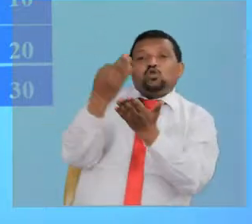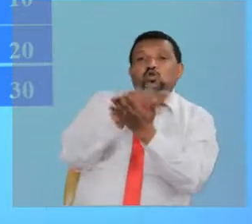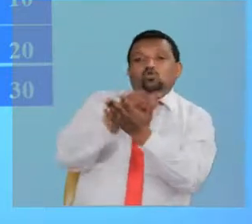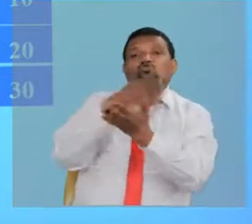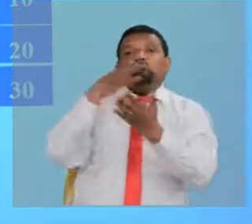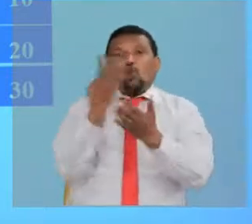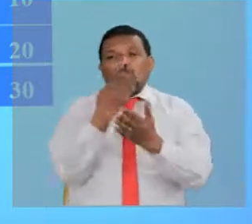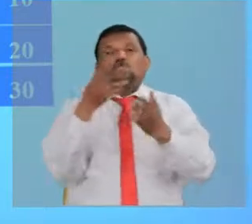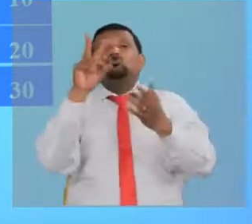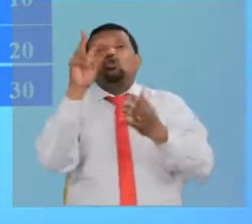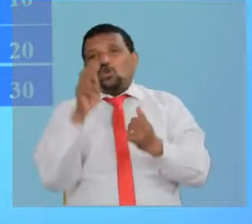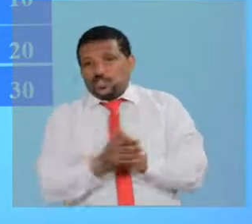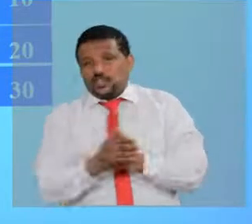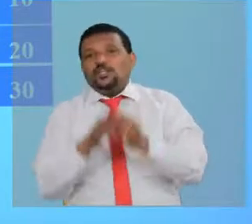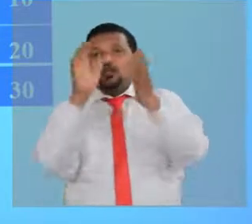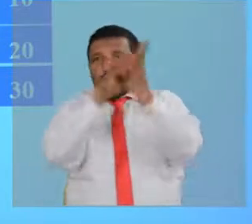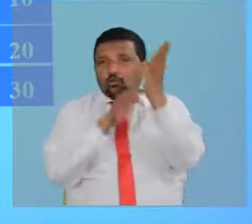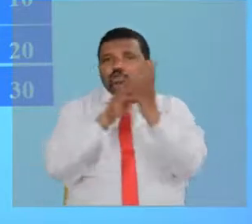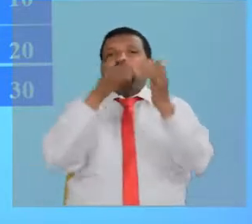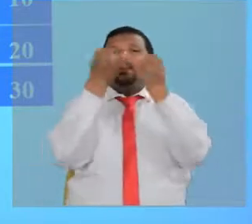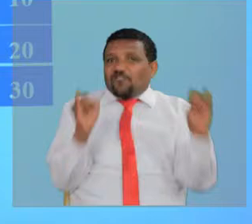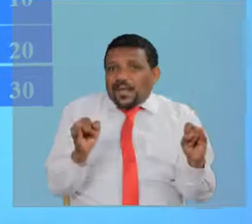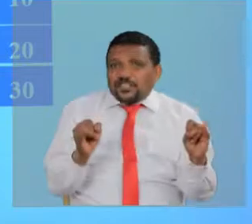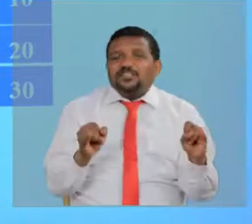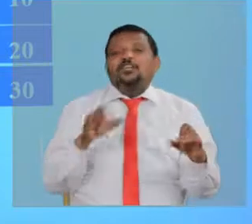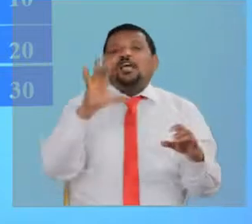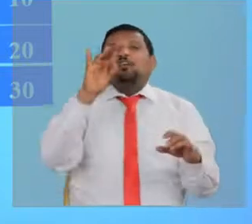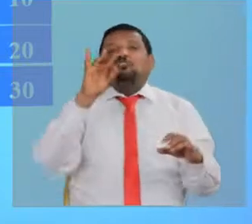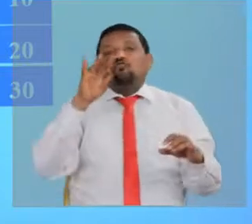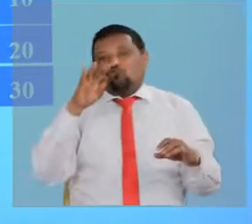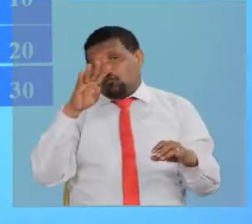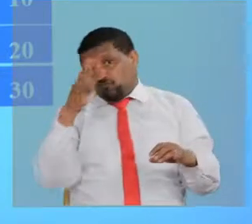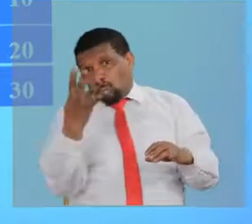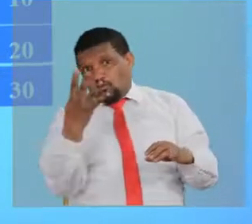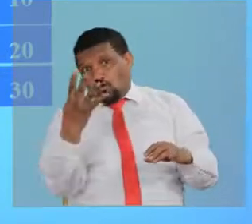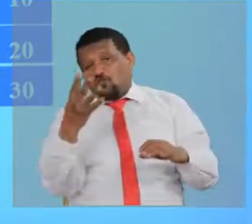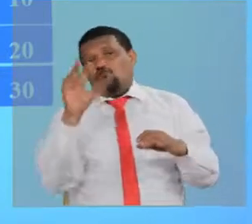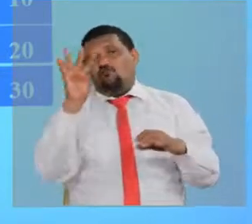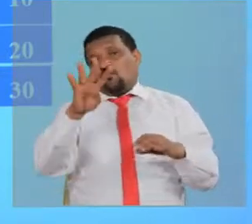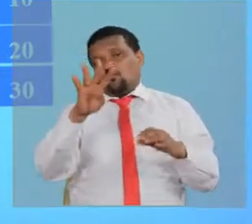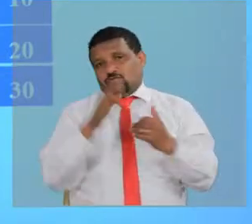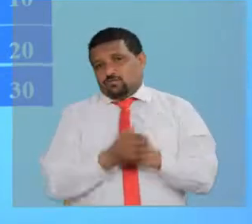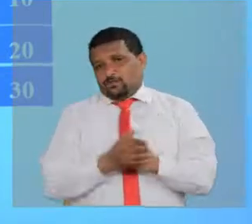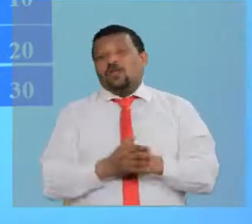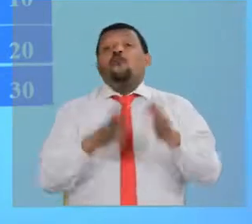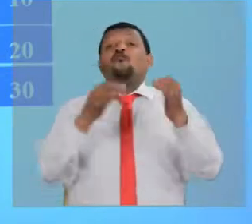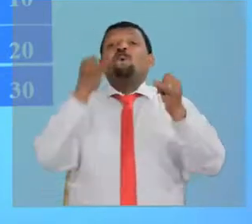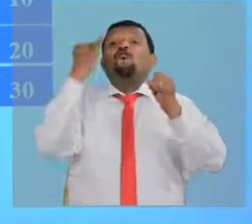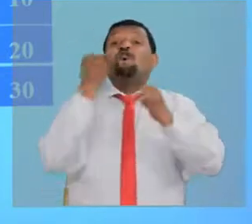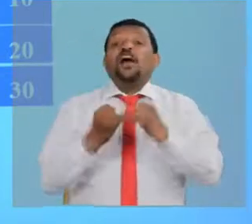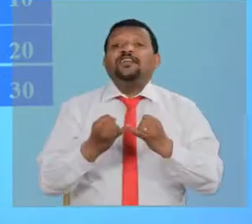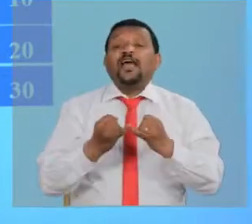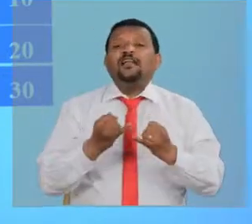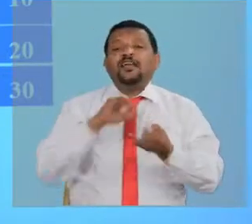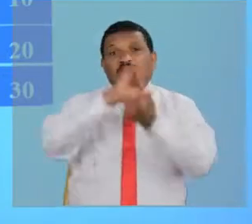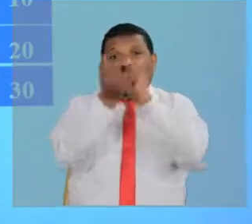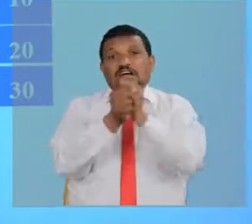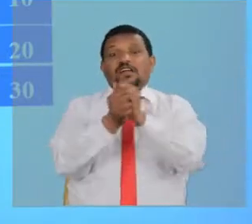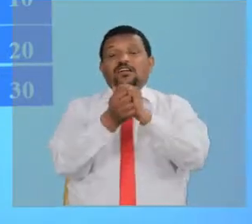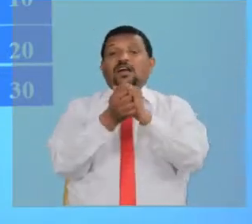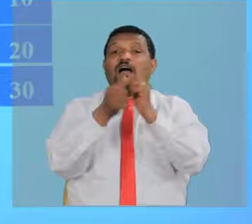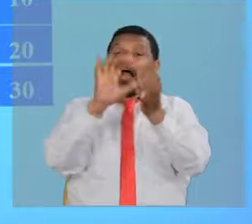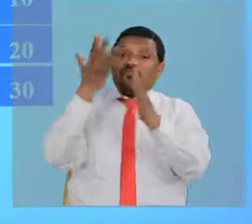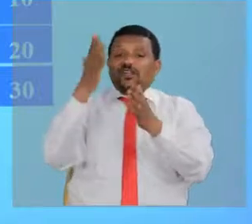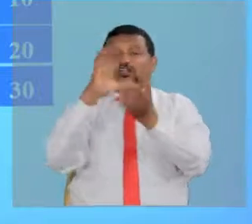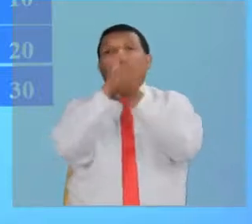is 20 again. It is calculated by dividing 80 for 4. And finally, the average variable cost